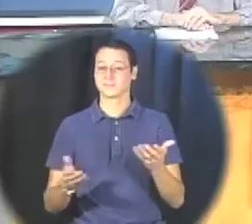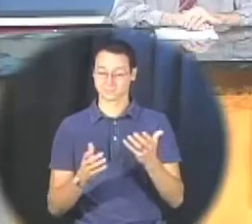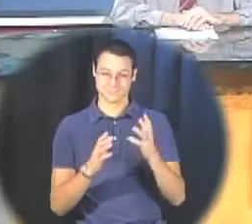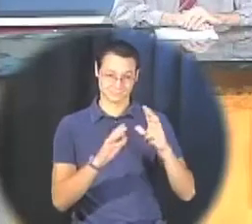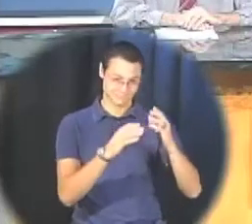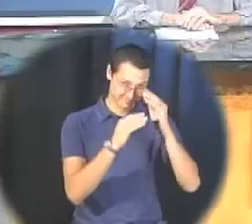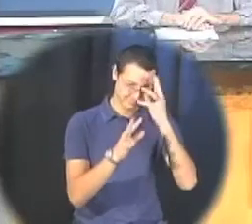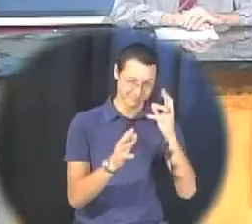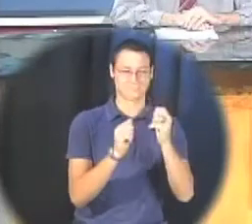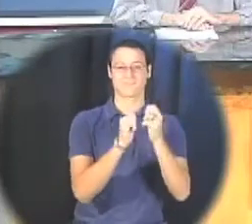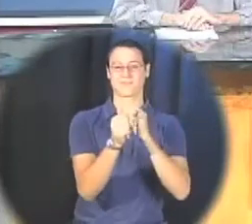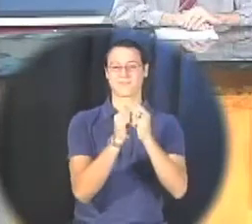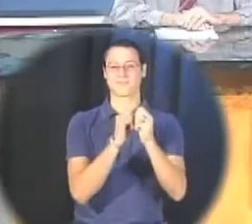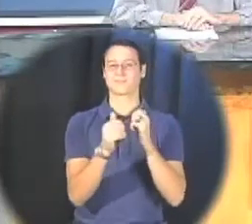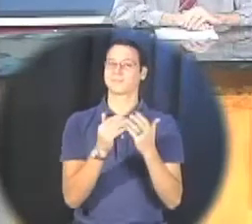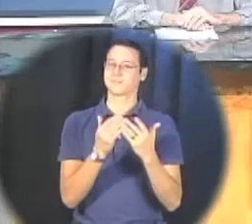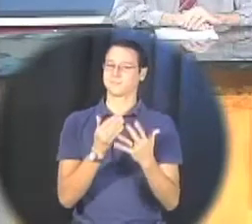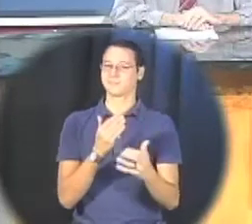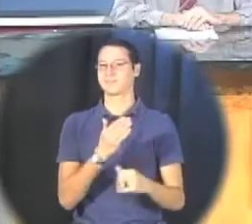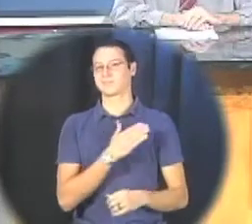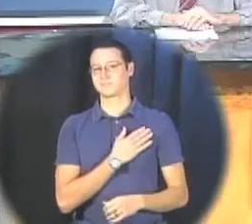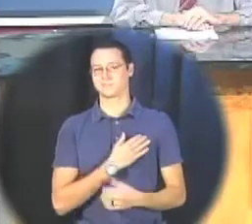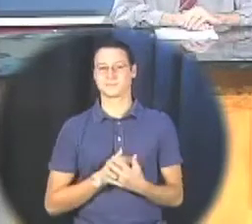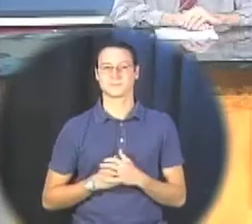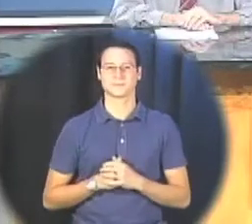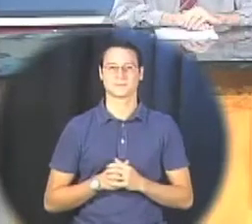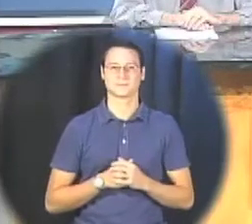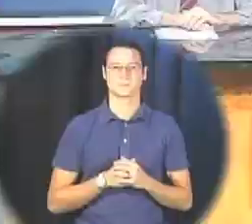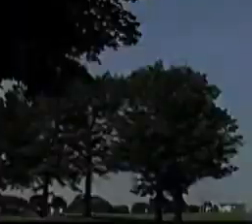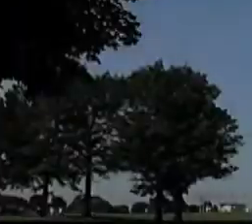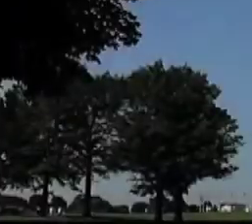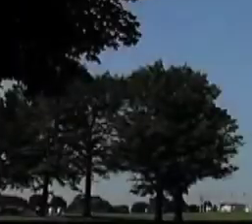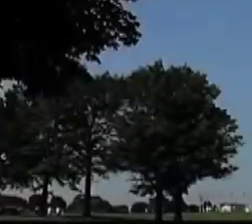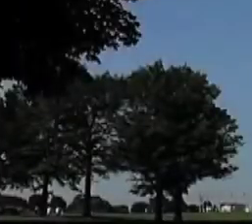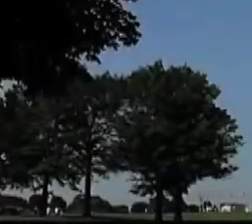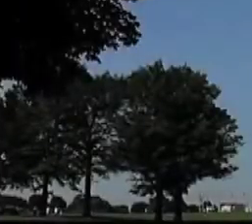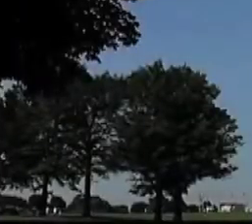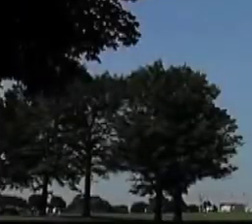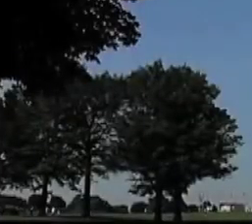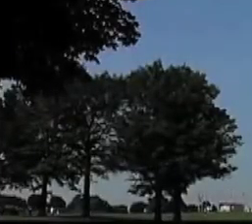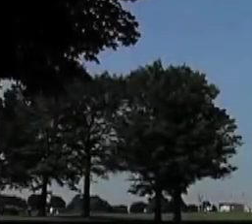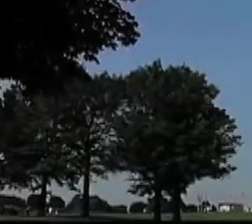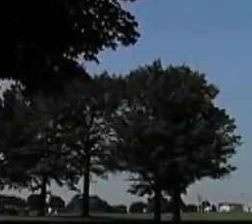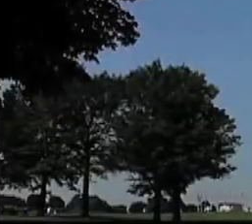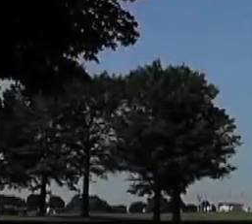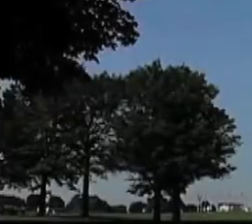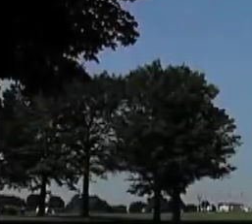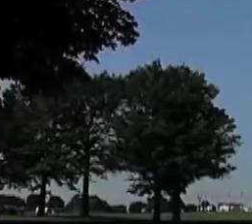sports. All this and coming up after the pledge. Please rise for the pledge.